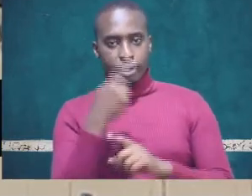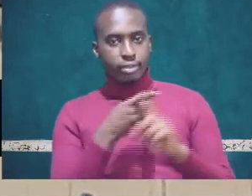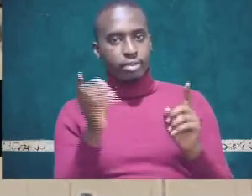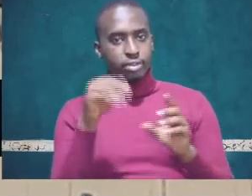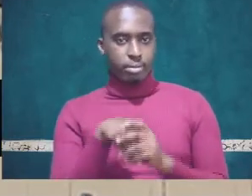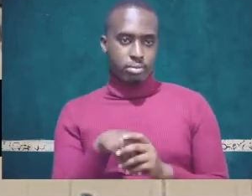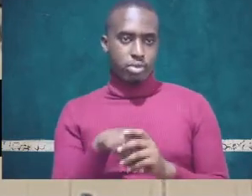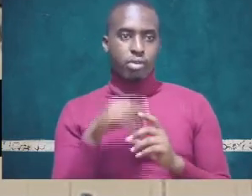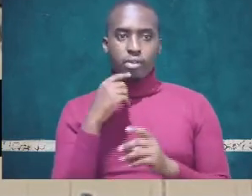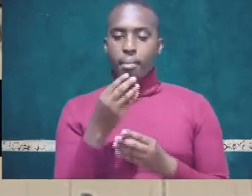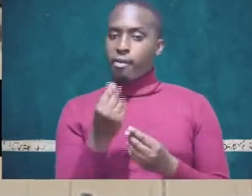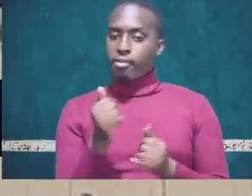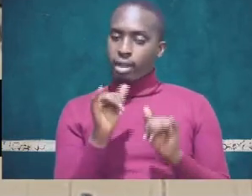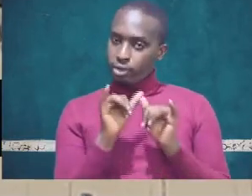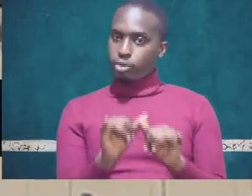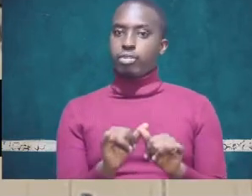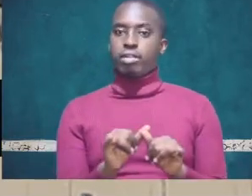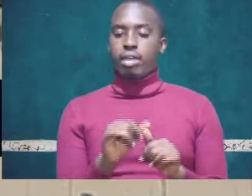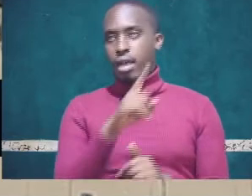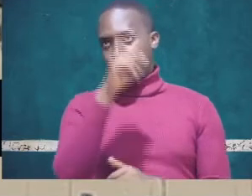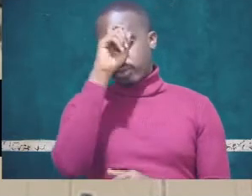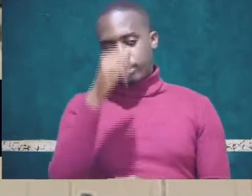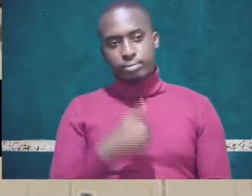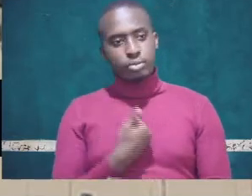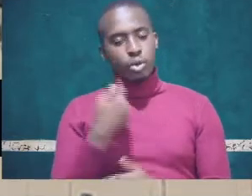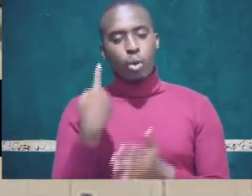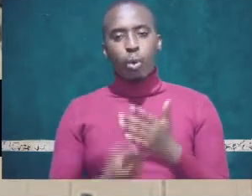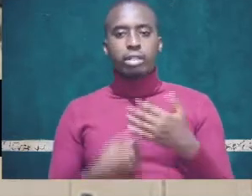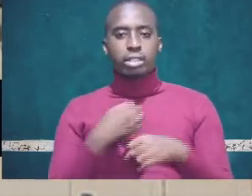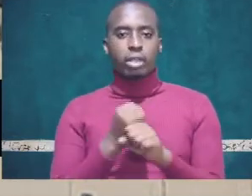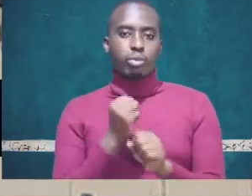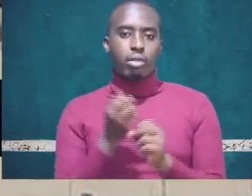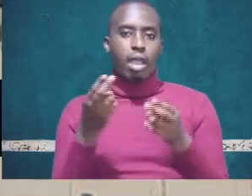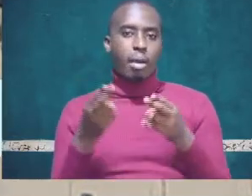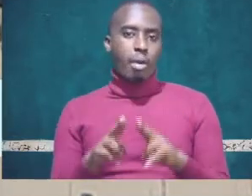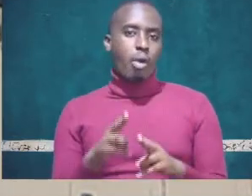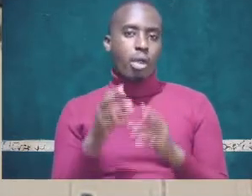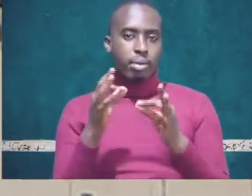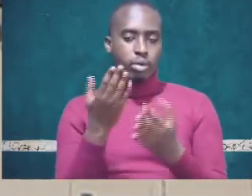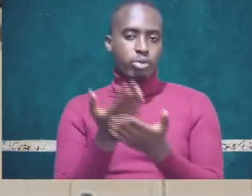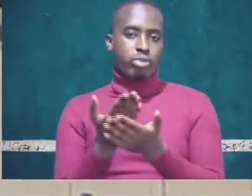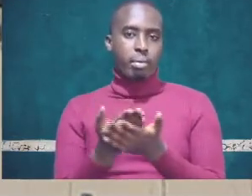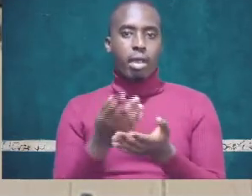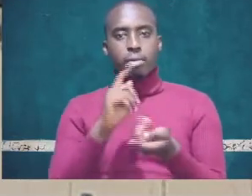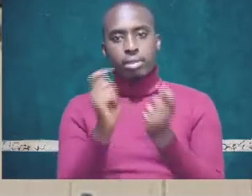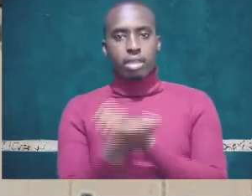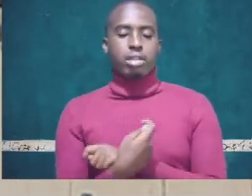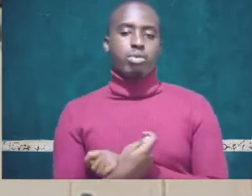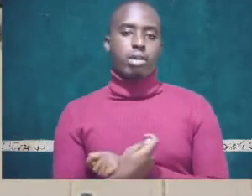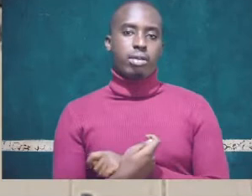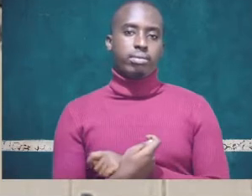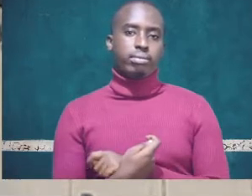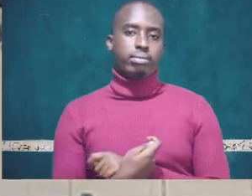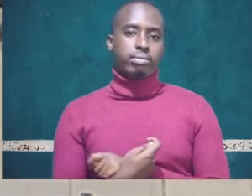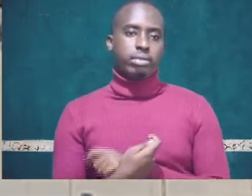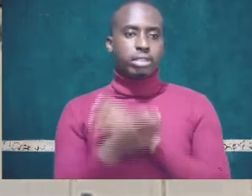the price is constant. So now ask yourself, what has caused the quantity demanded here to change?